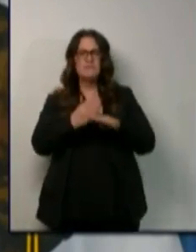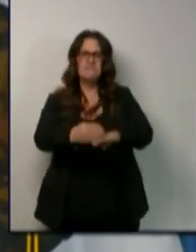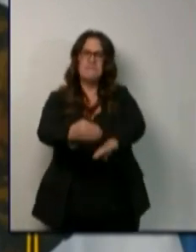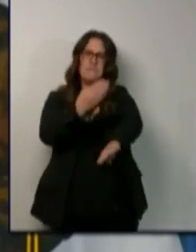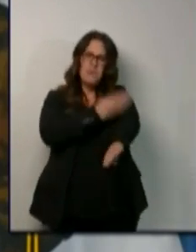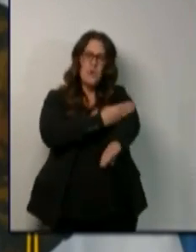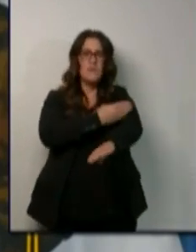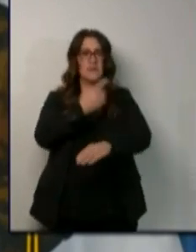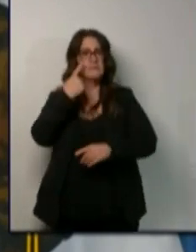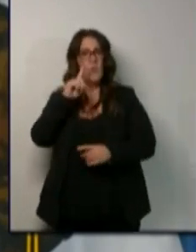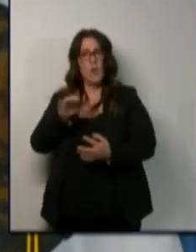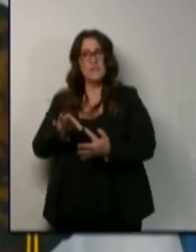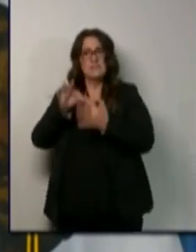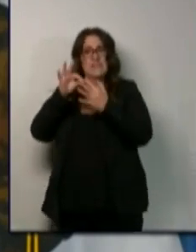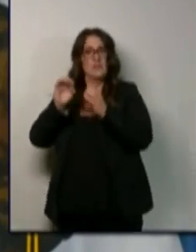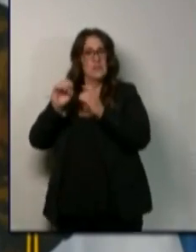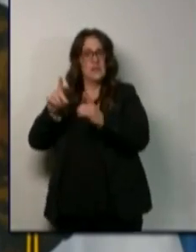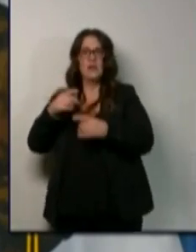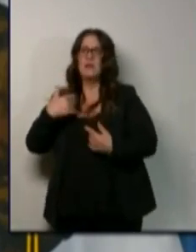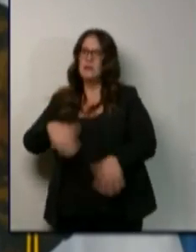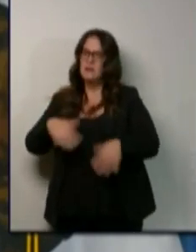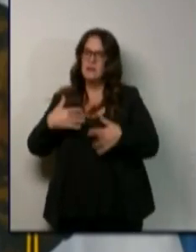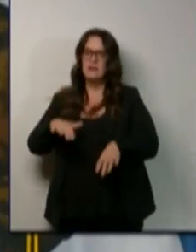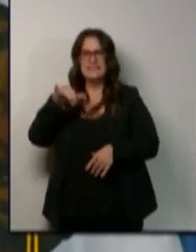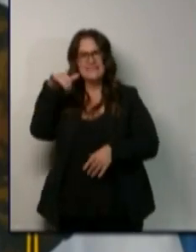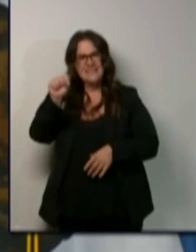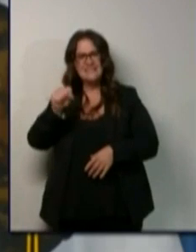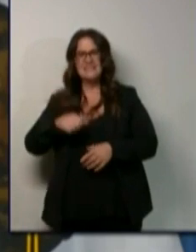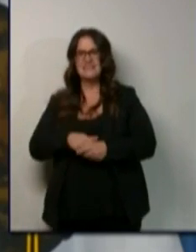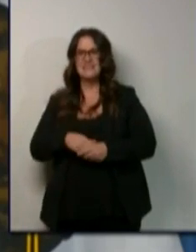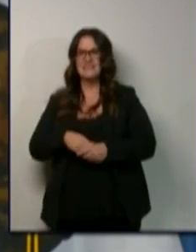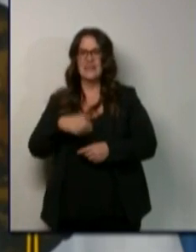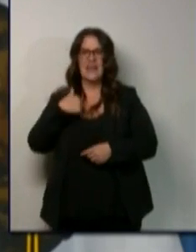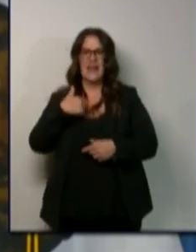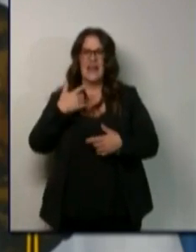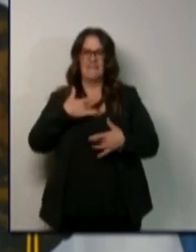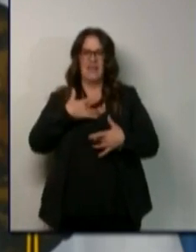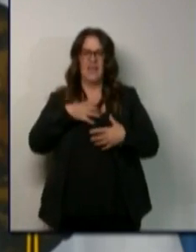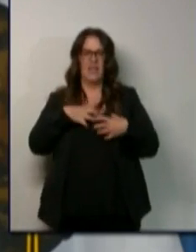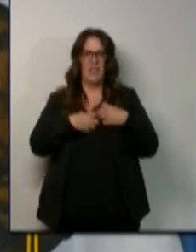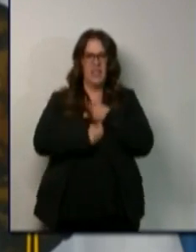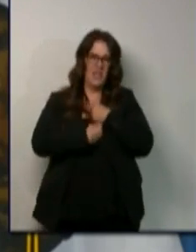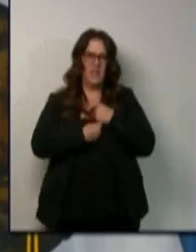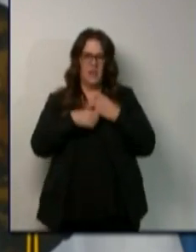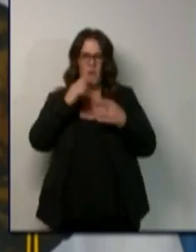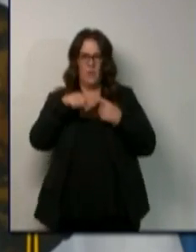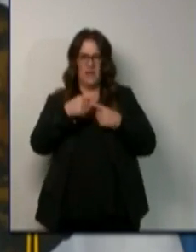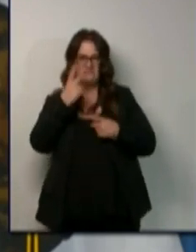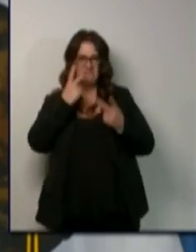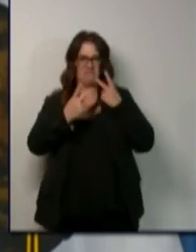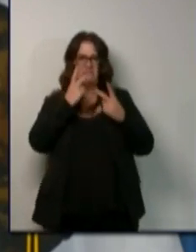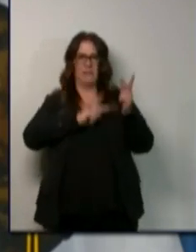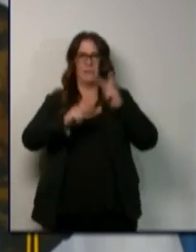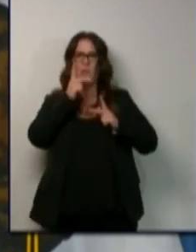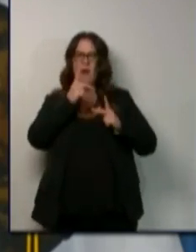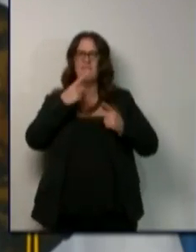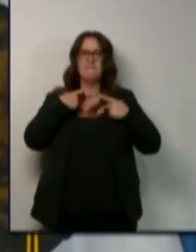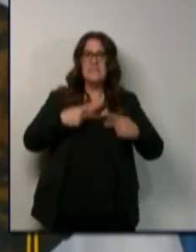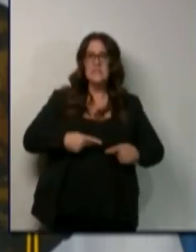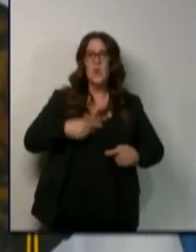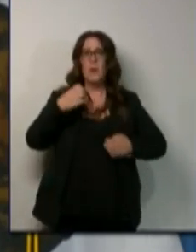special education in the state of California. Nothing breaks my heart more than seeing people with physical and emotional disabilities,